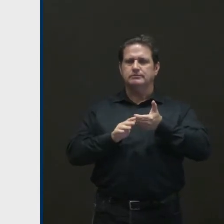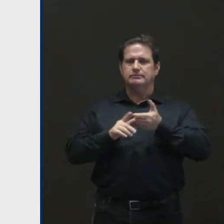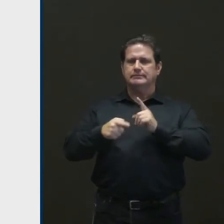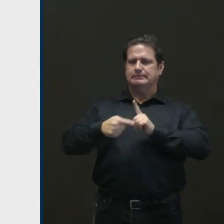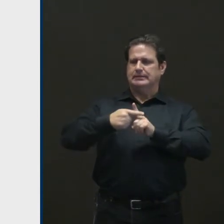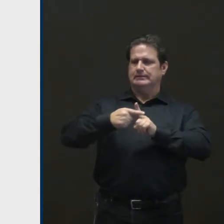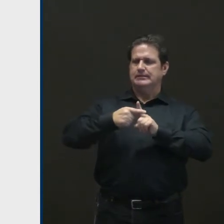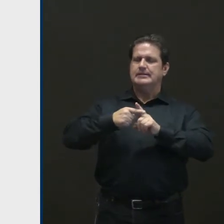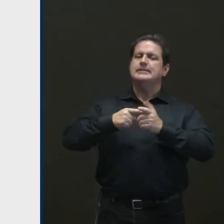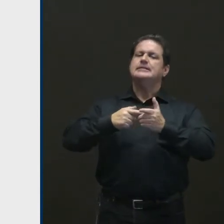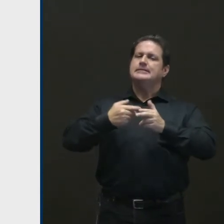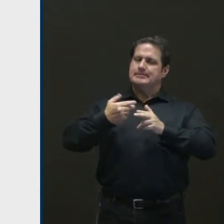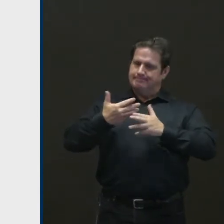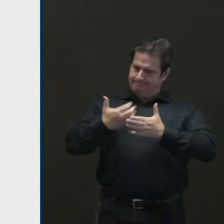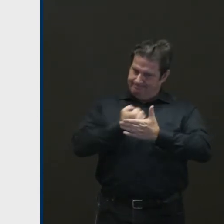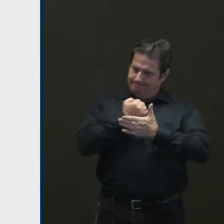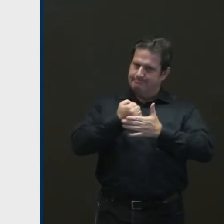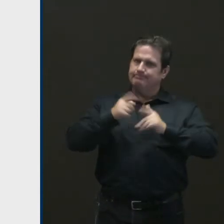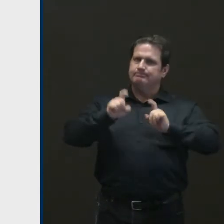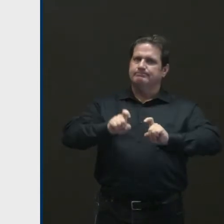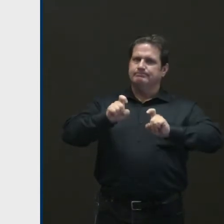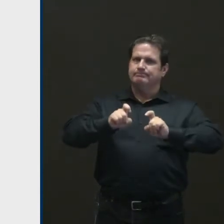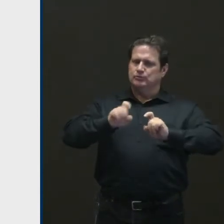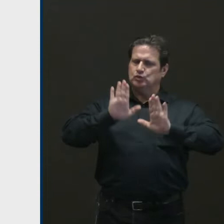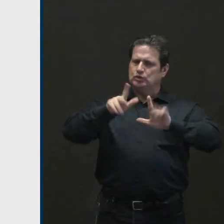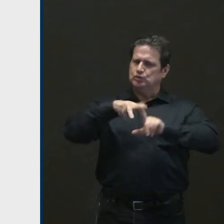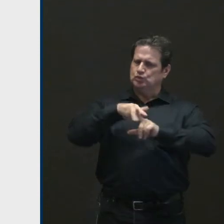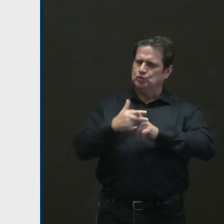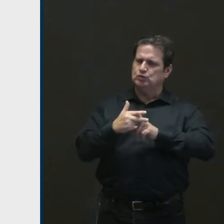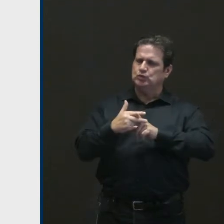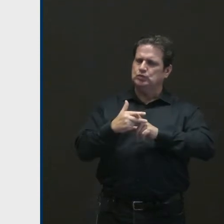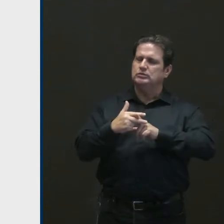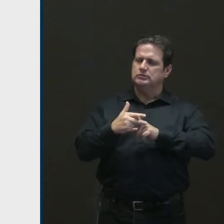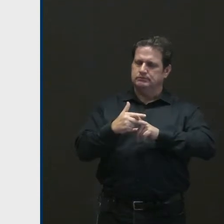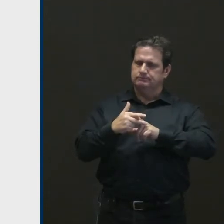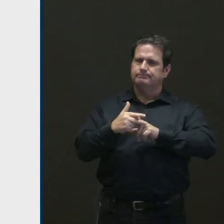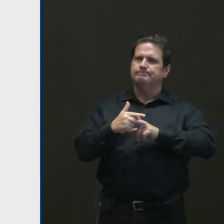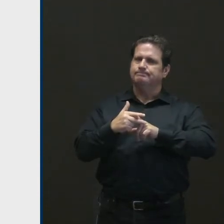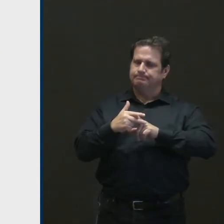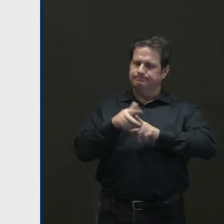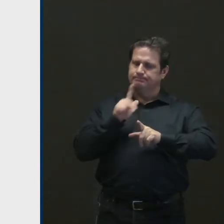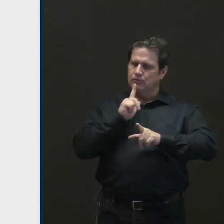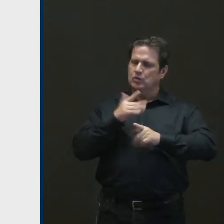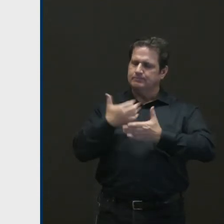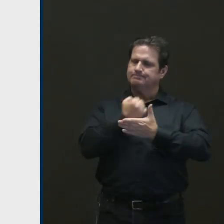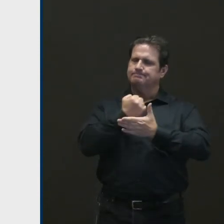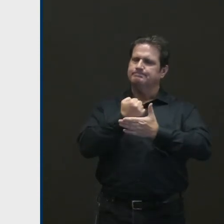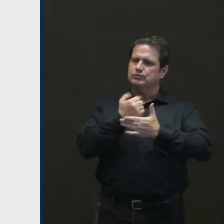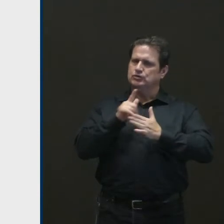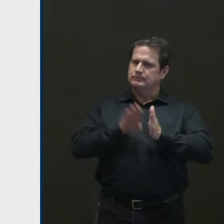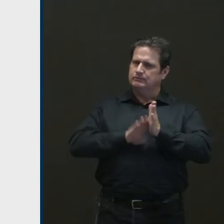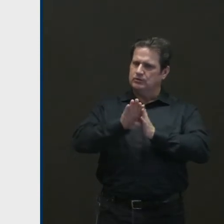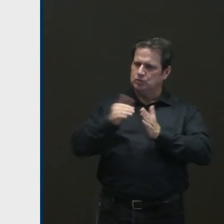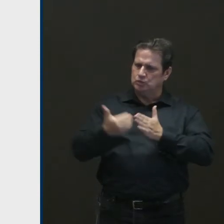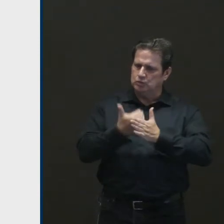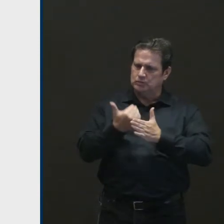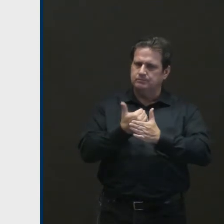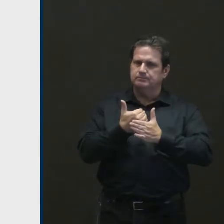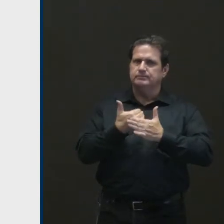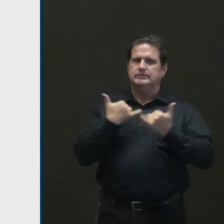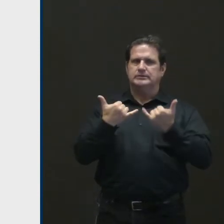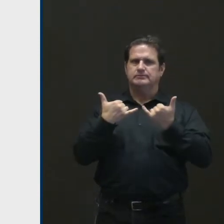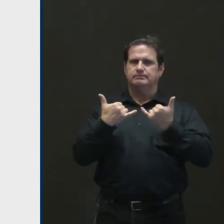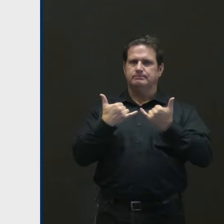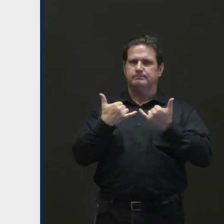positive, obviously you're going to want to get tested. This is a great tool. So really a strong development today